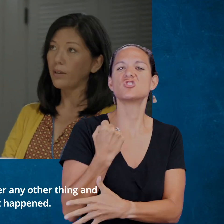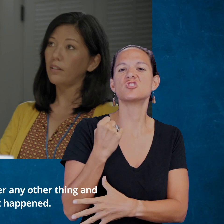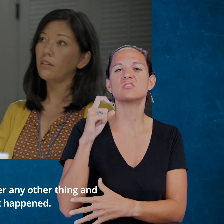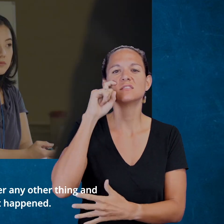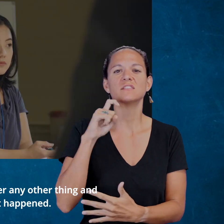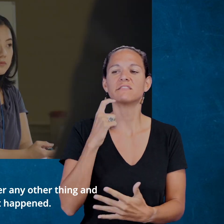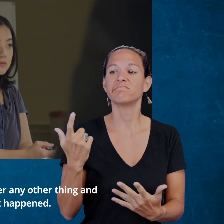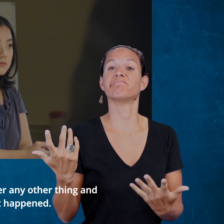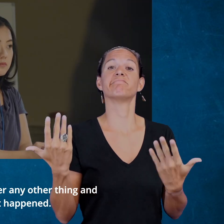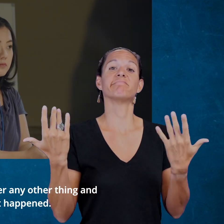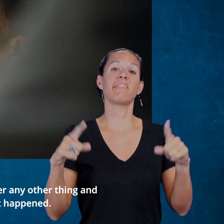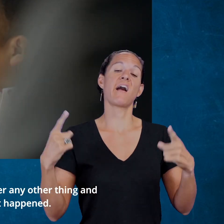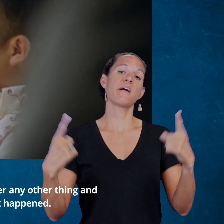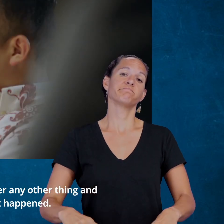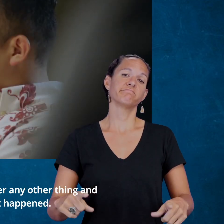what happened.